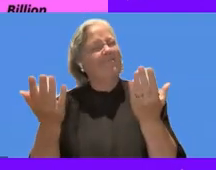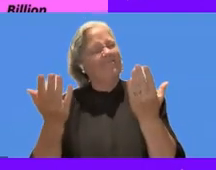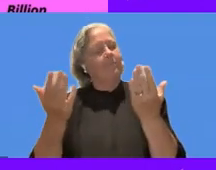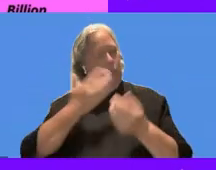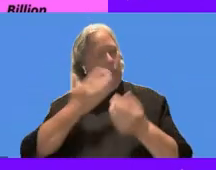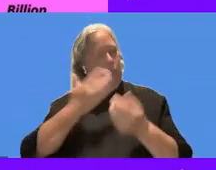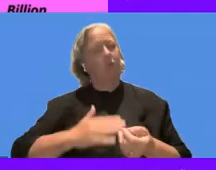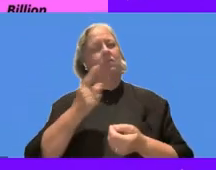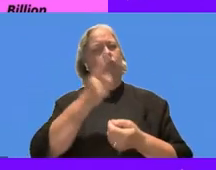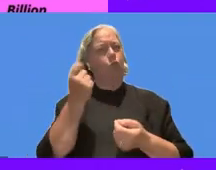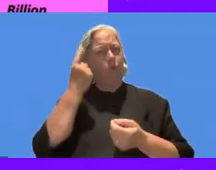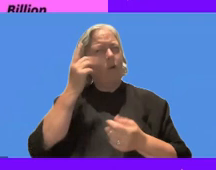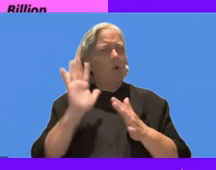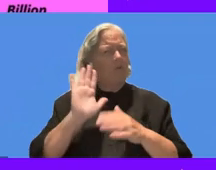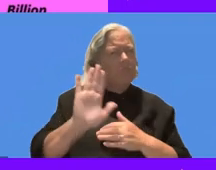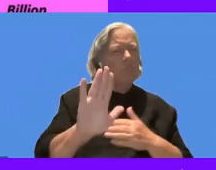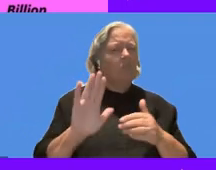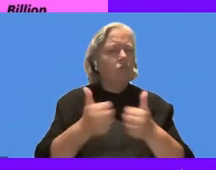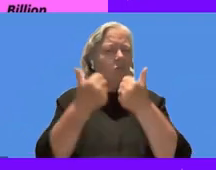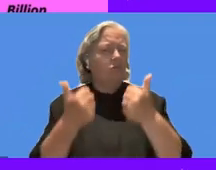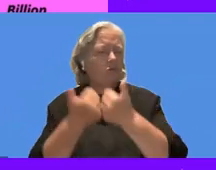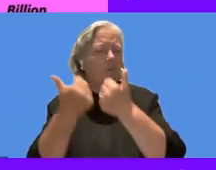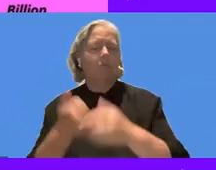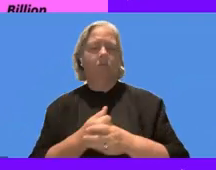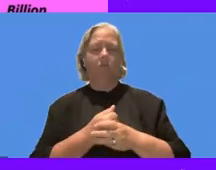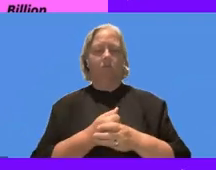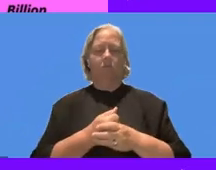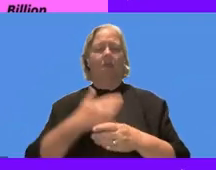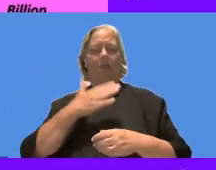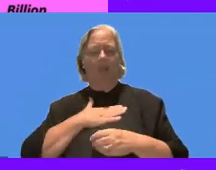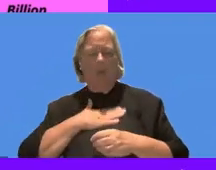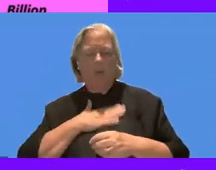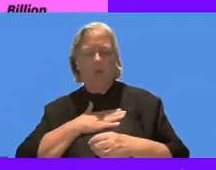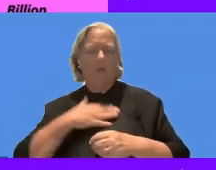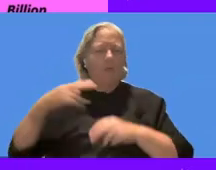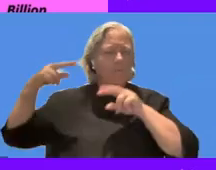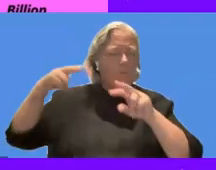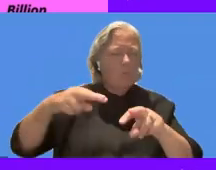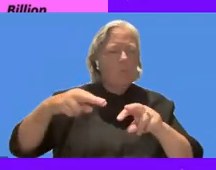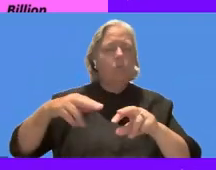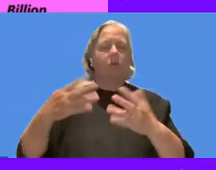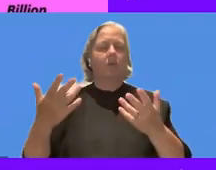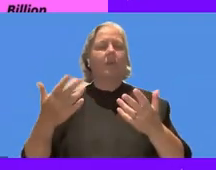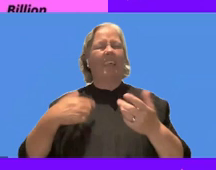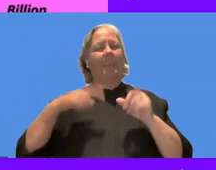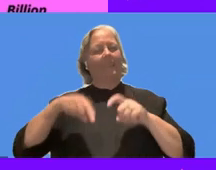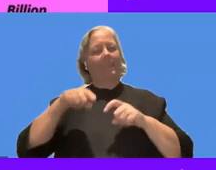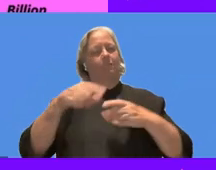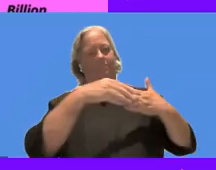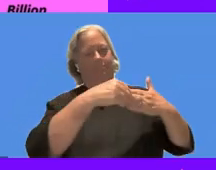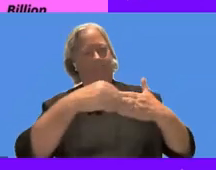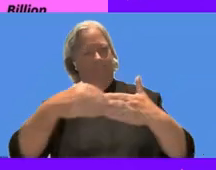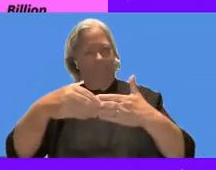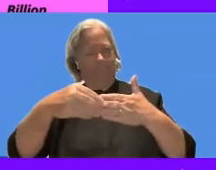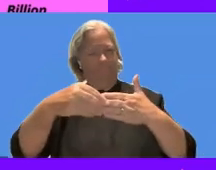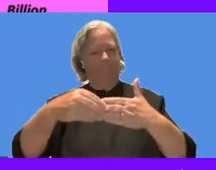challenges. It's about our views, our voices, and those things need to lead the way. And when we